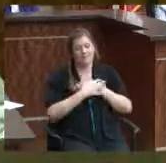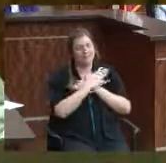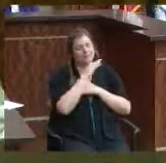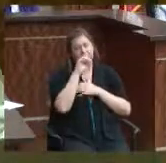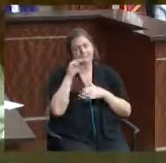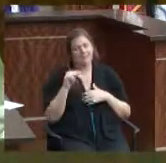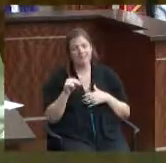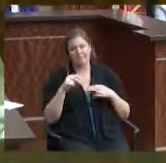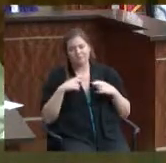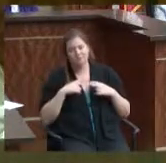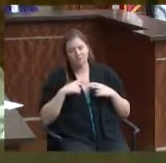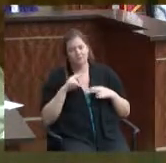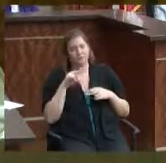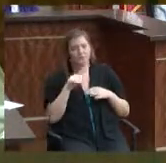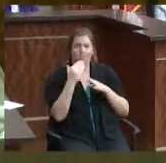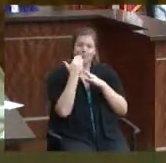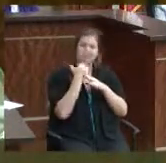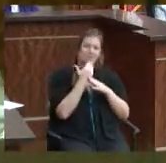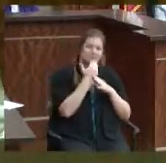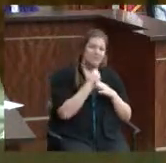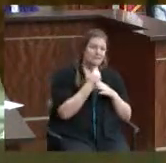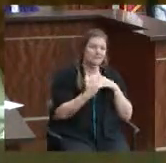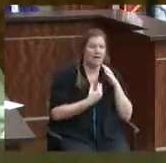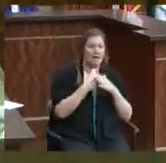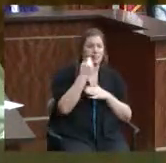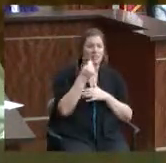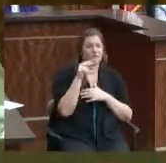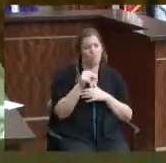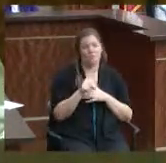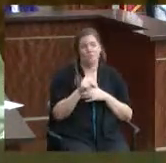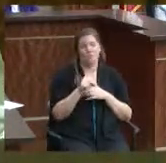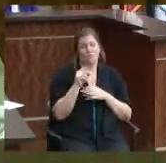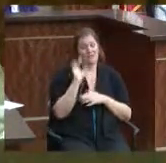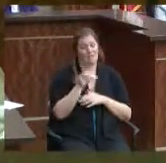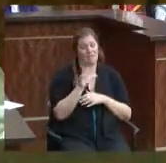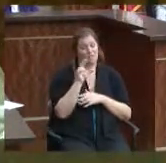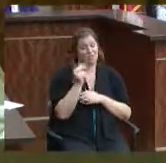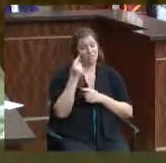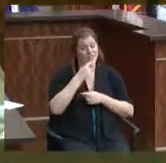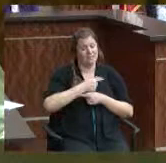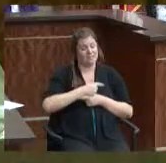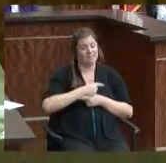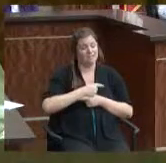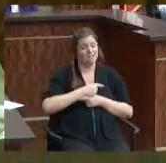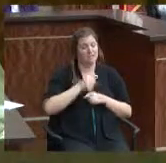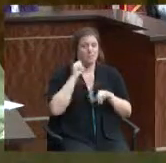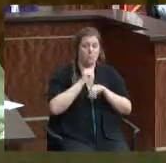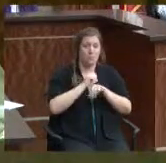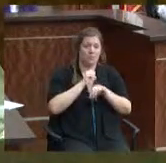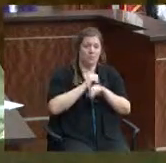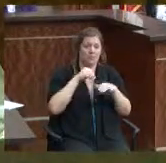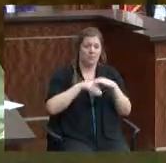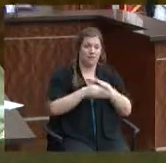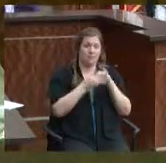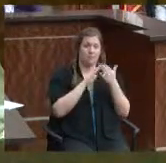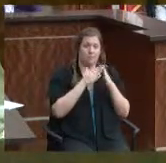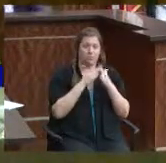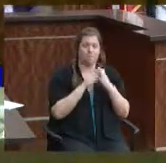no picnics and outings. We spent those 30 days working in our